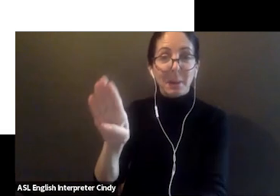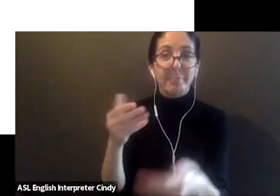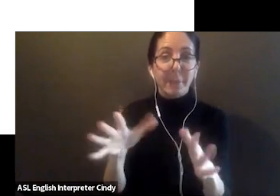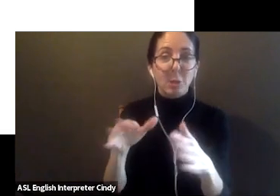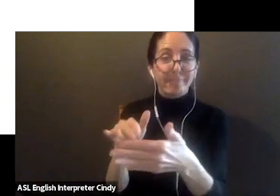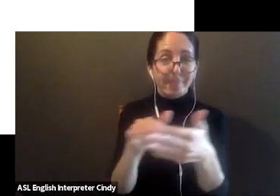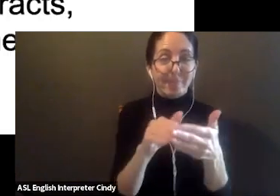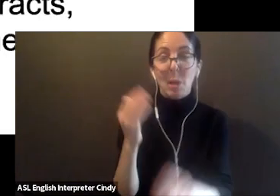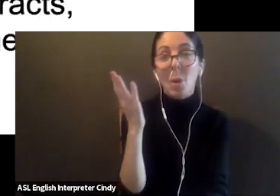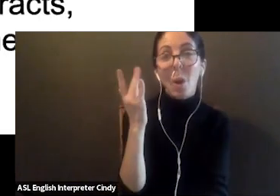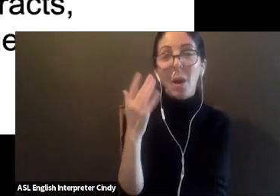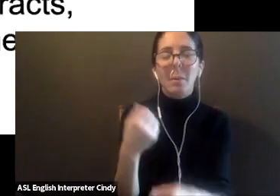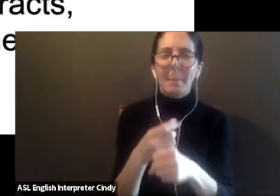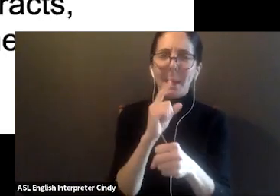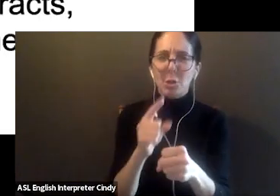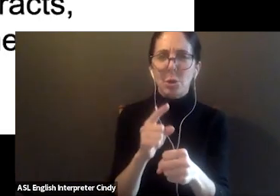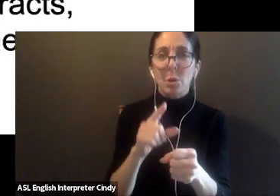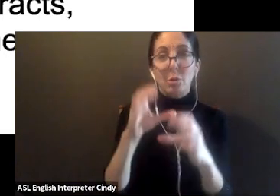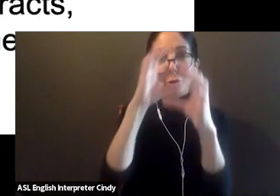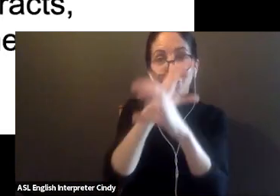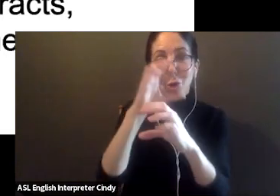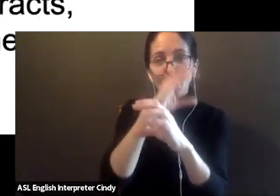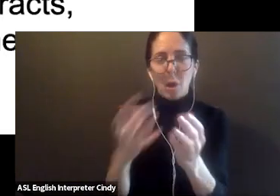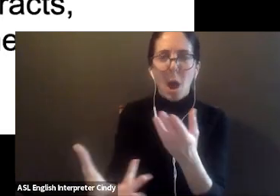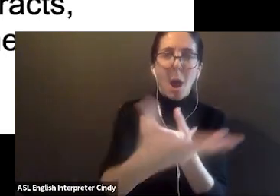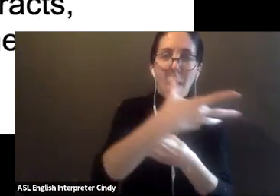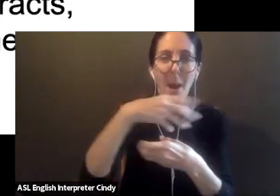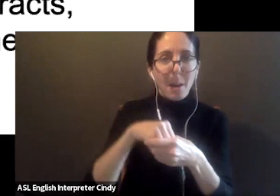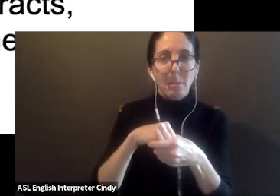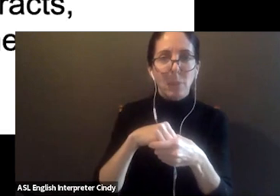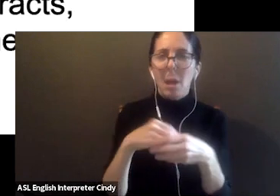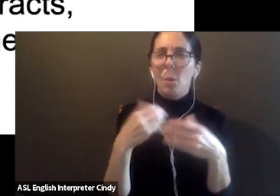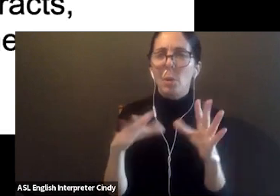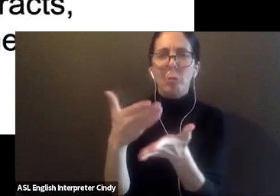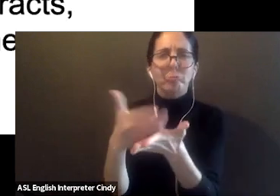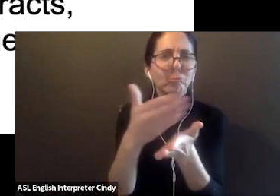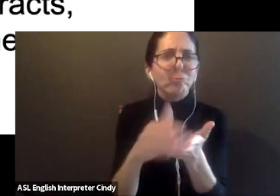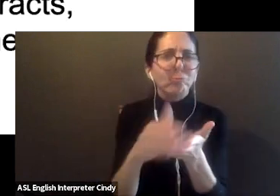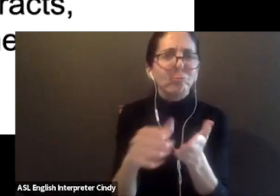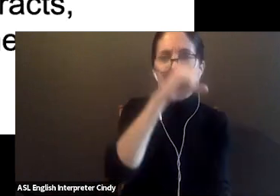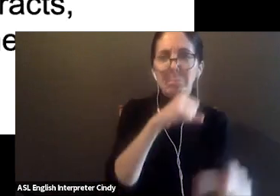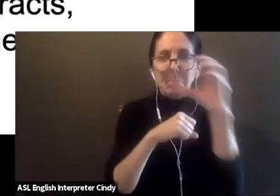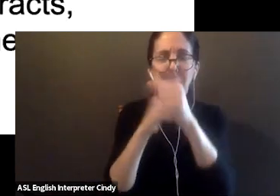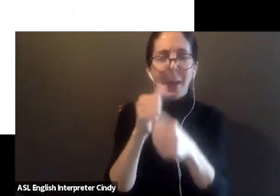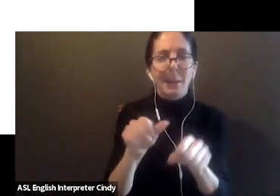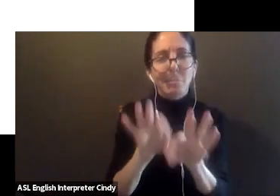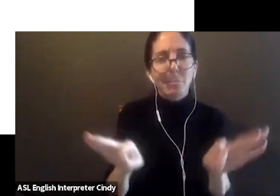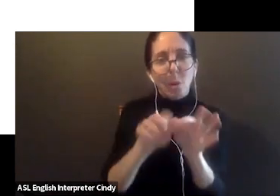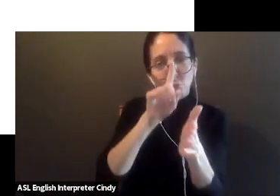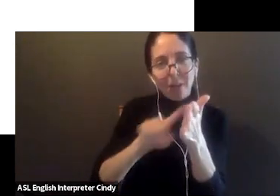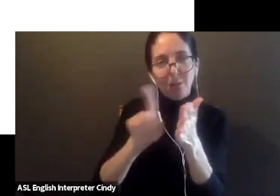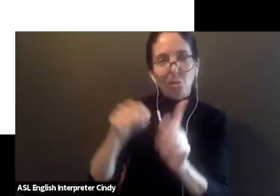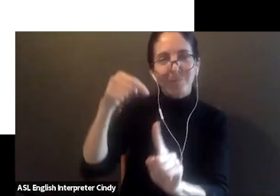our search inclusive rather than being exclusive, so as to not miss out on any important research based around our